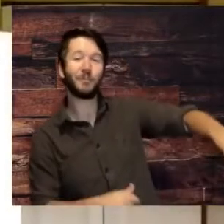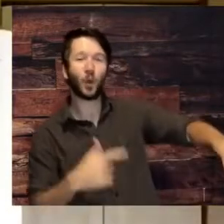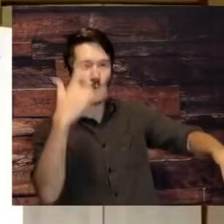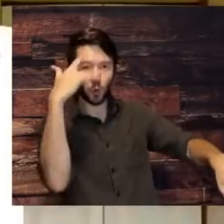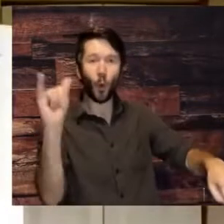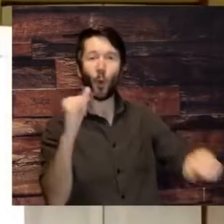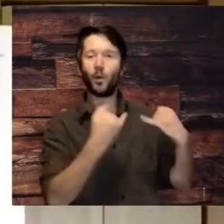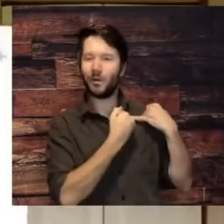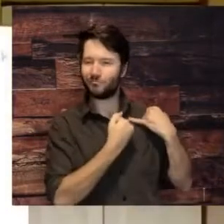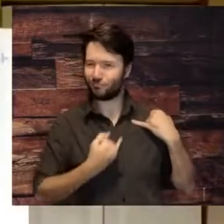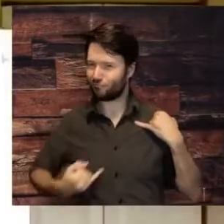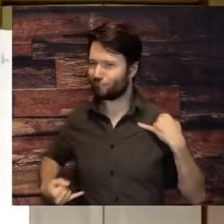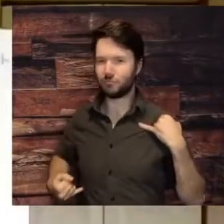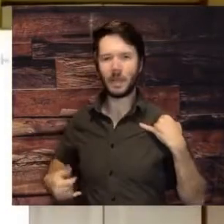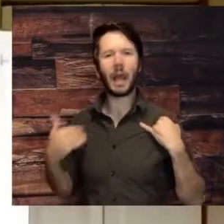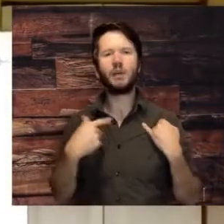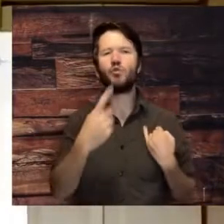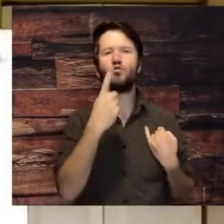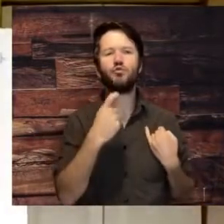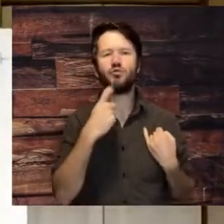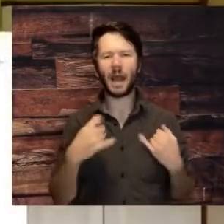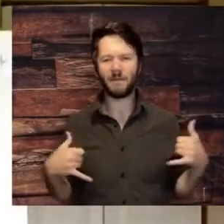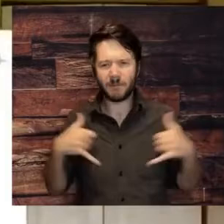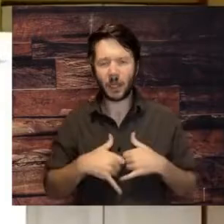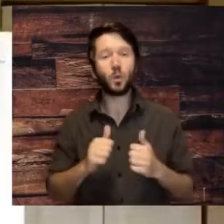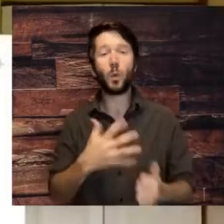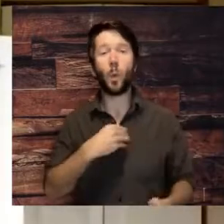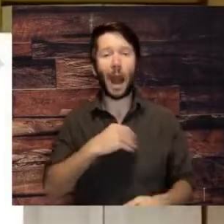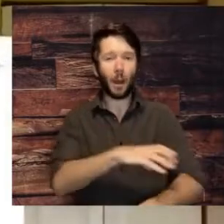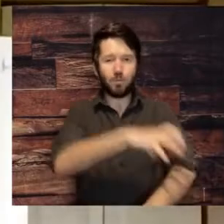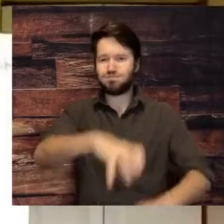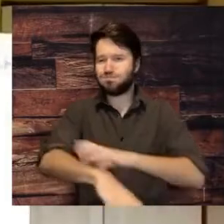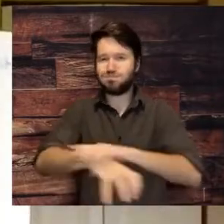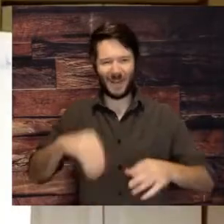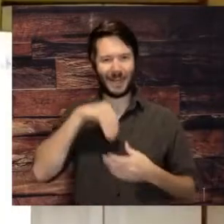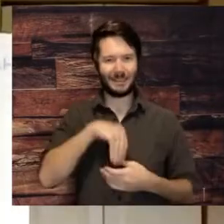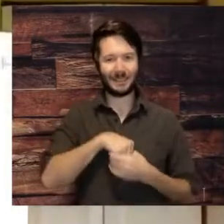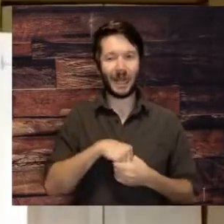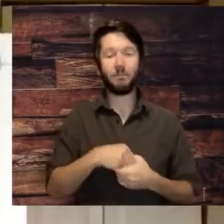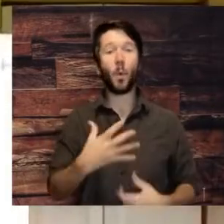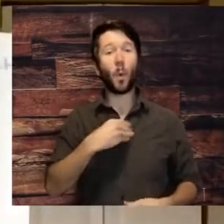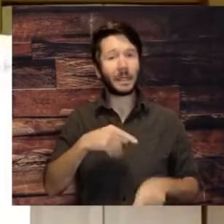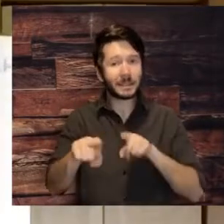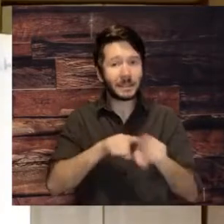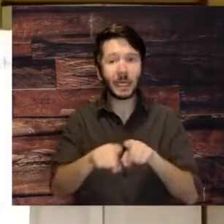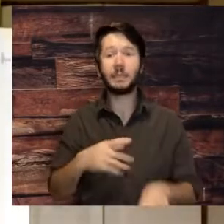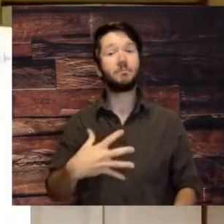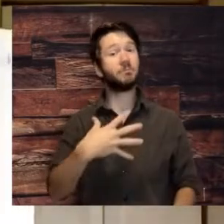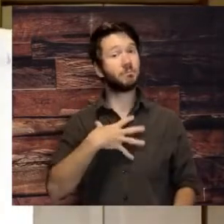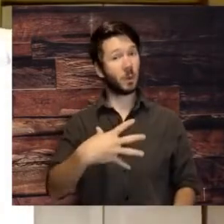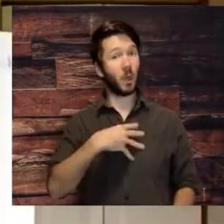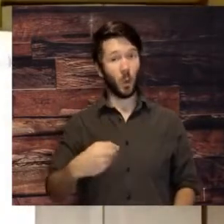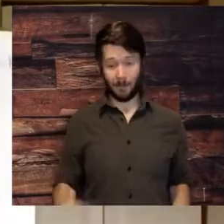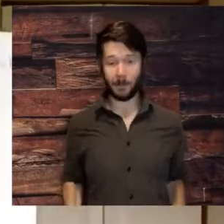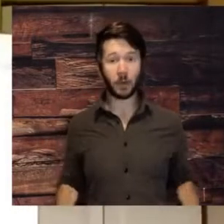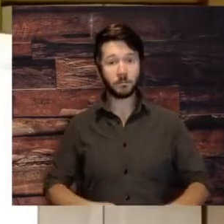it open and a golden cord holding it in place. He has a red vest with a white puffy sleeve shirt underneath it,